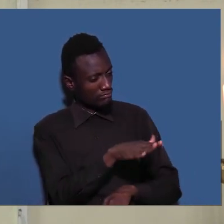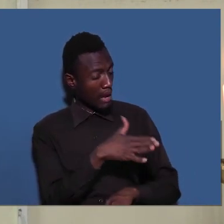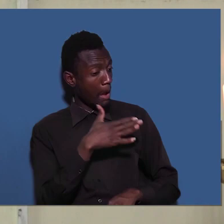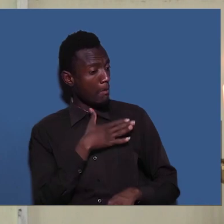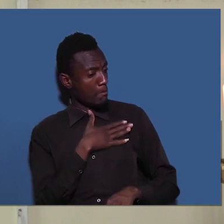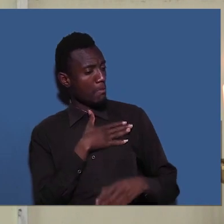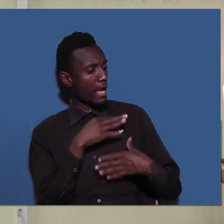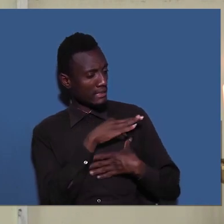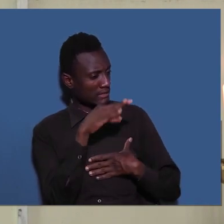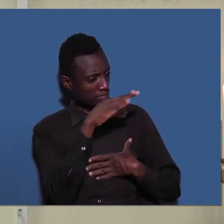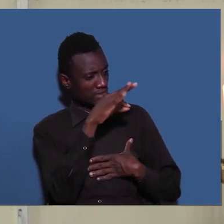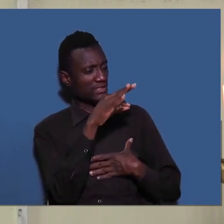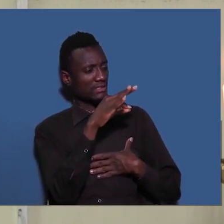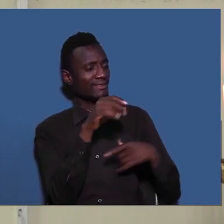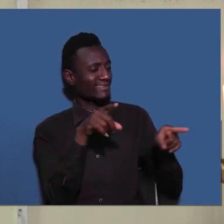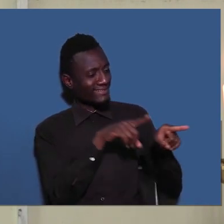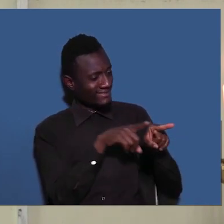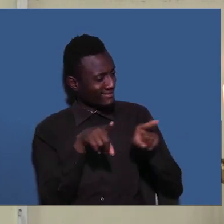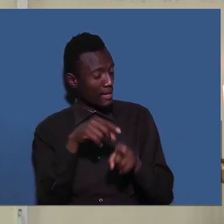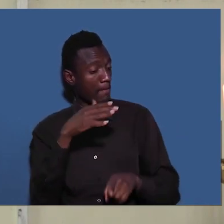spirit and my